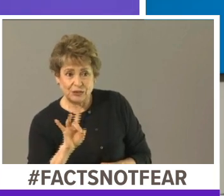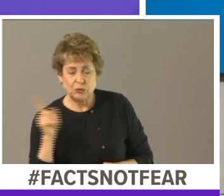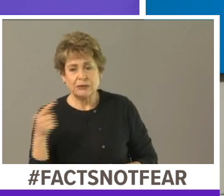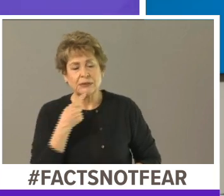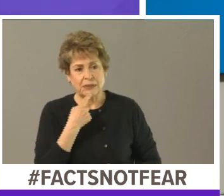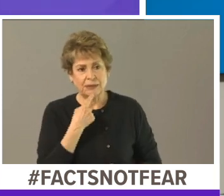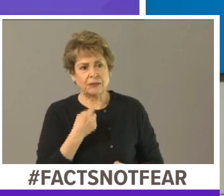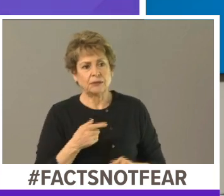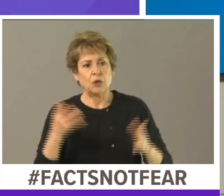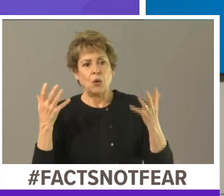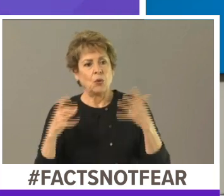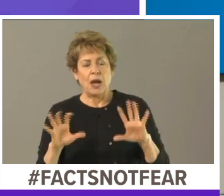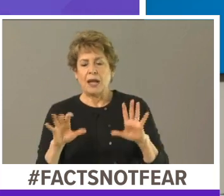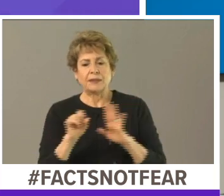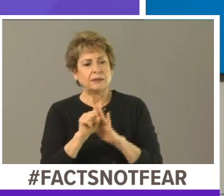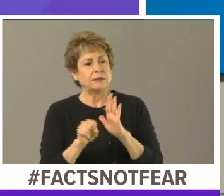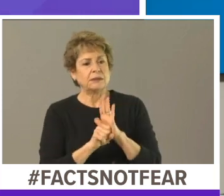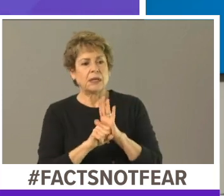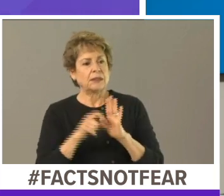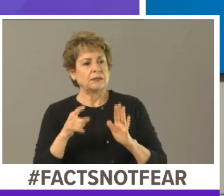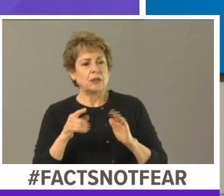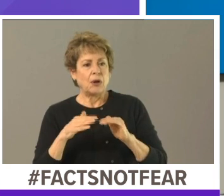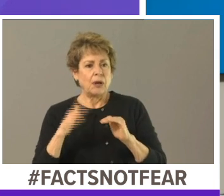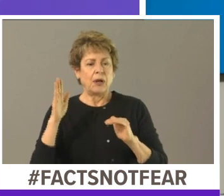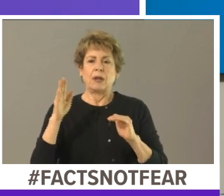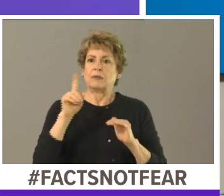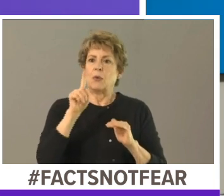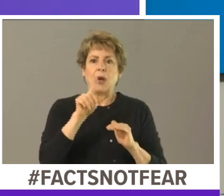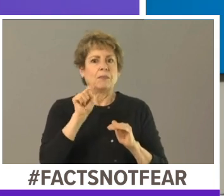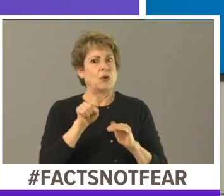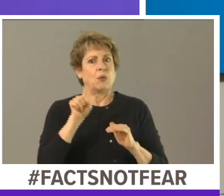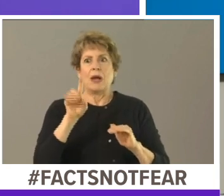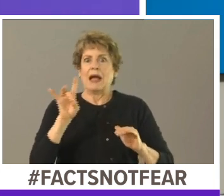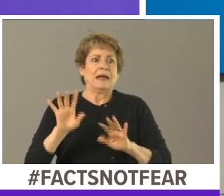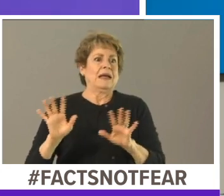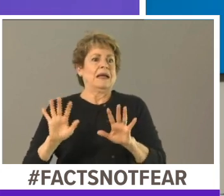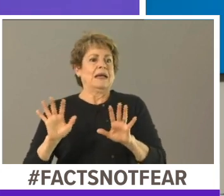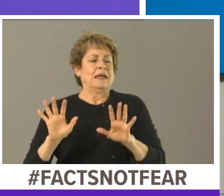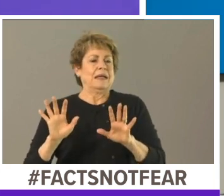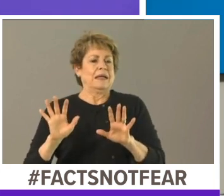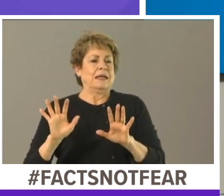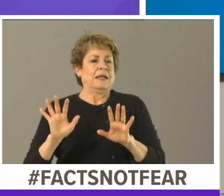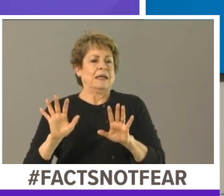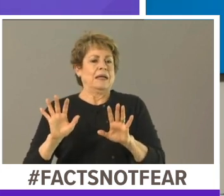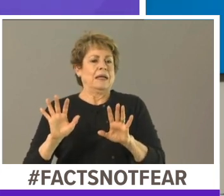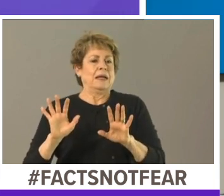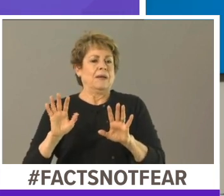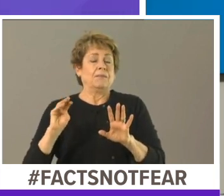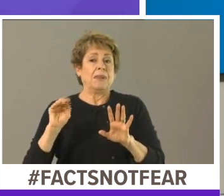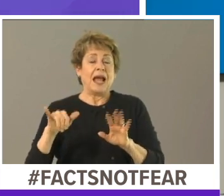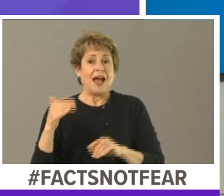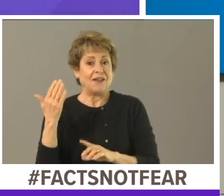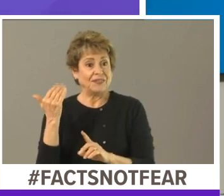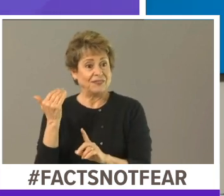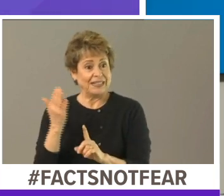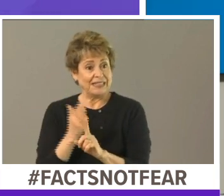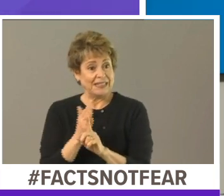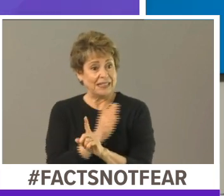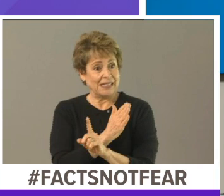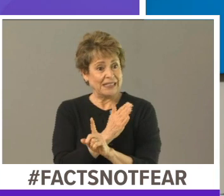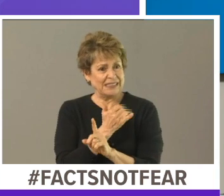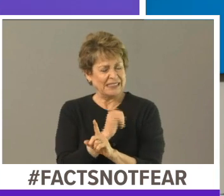the state to be. It happens to be that the R-naught was at 1.18 on May 15th, yet you opened up the state